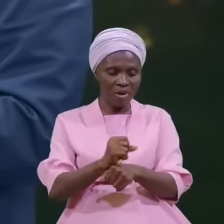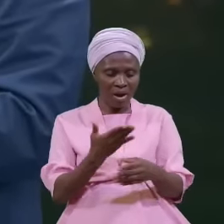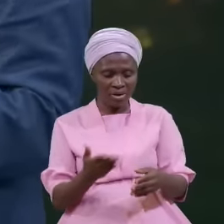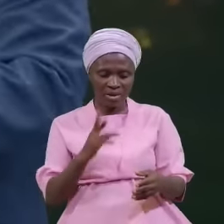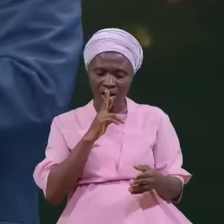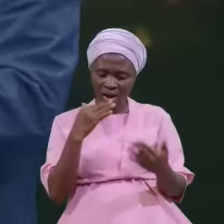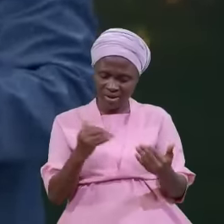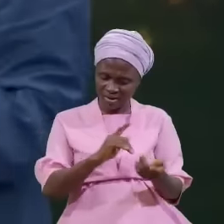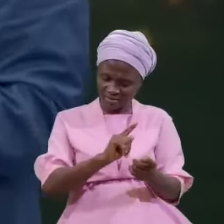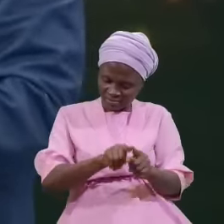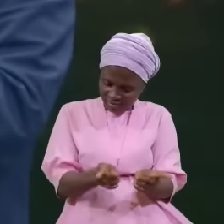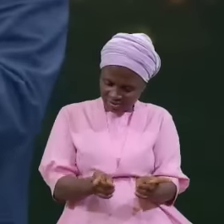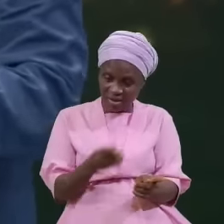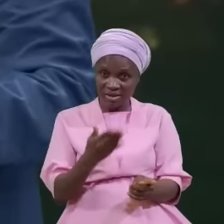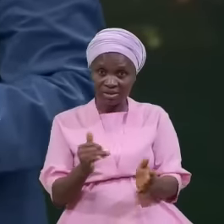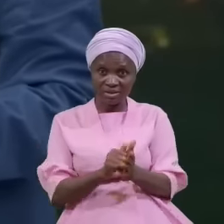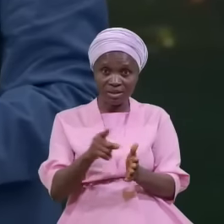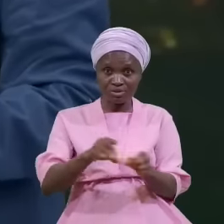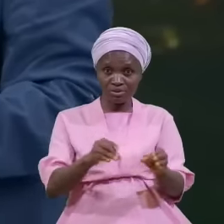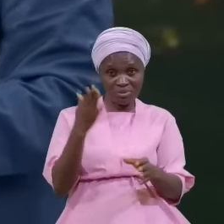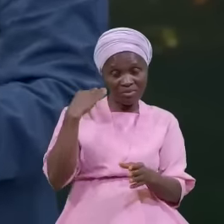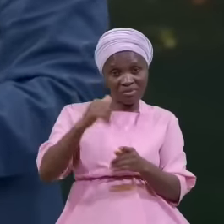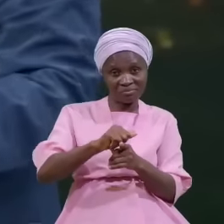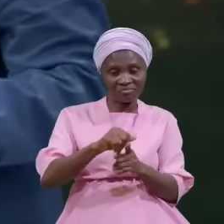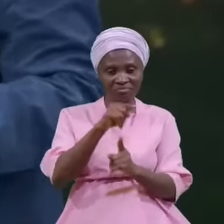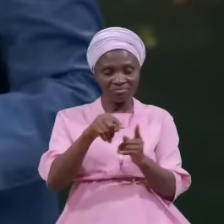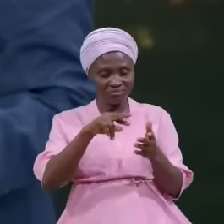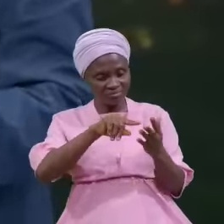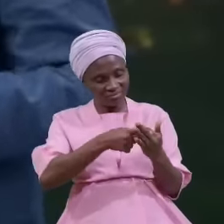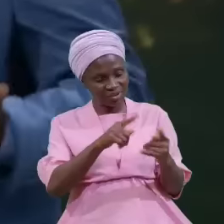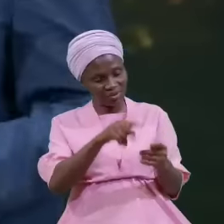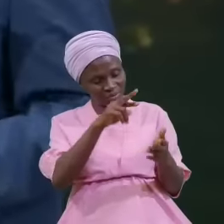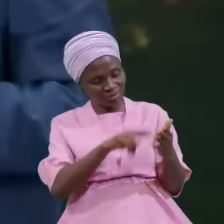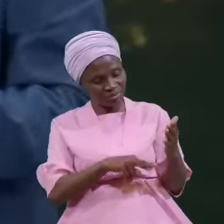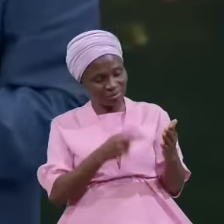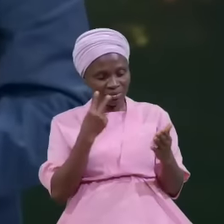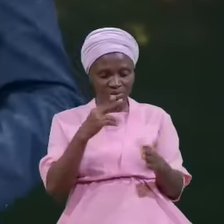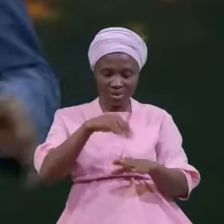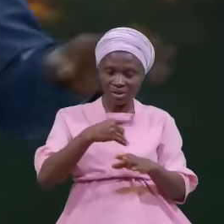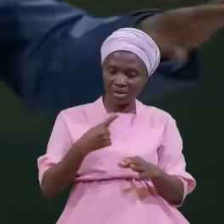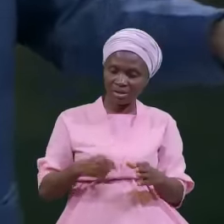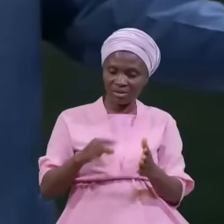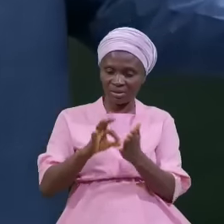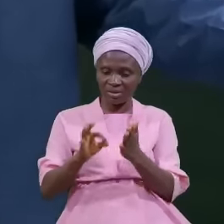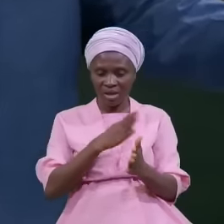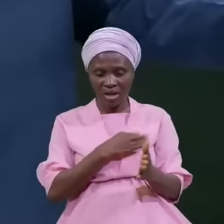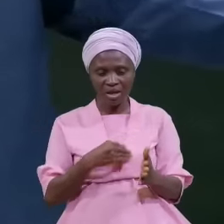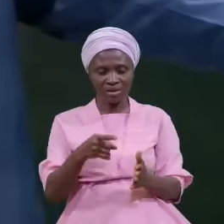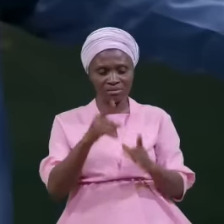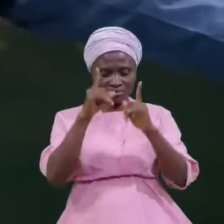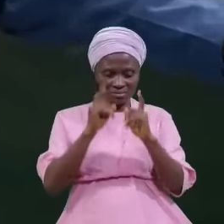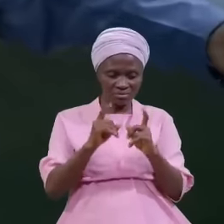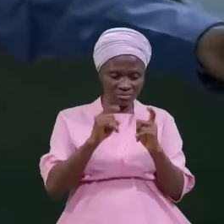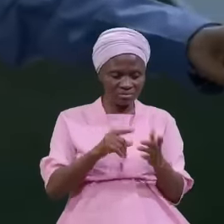do, that when they begin to look at the account and they begin to investigate, your heart is